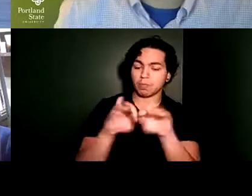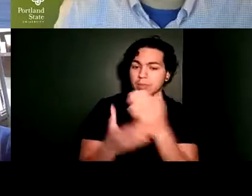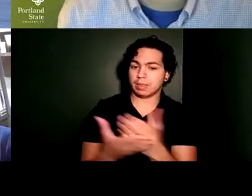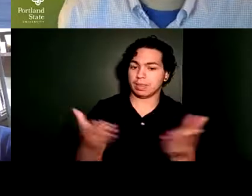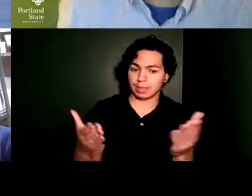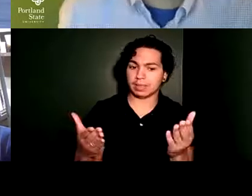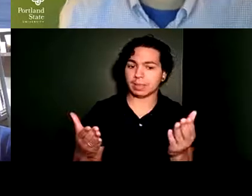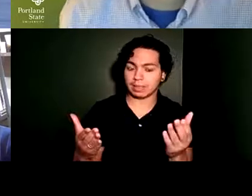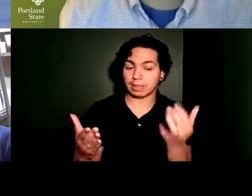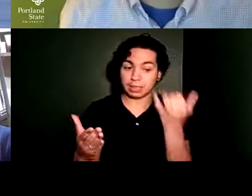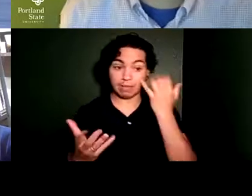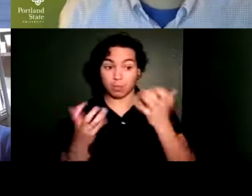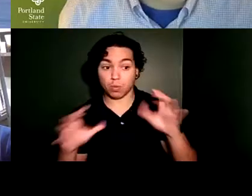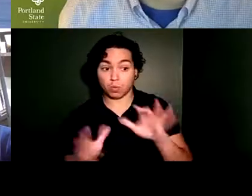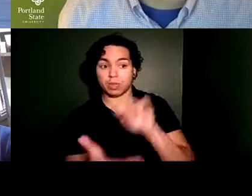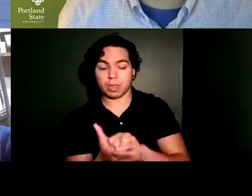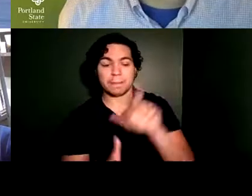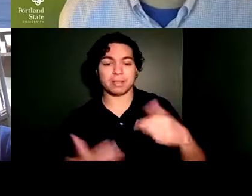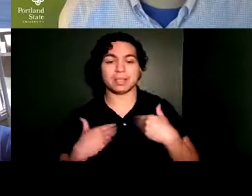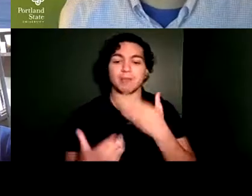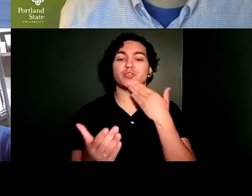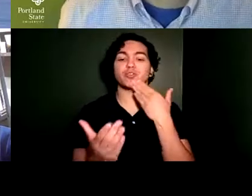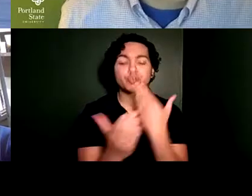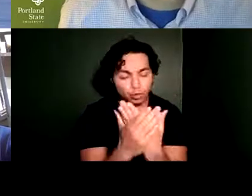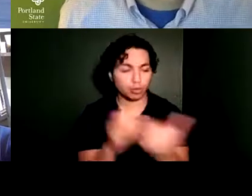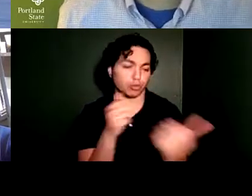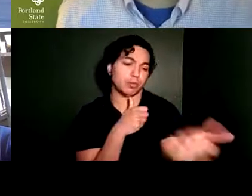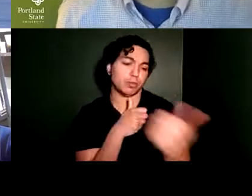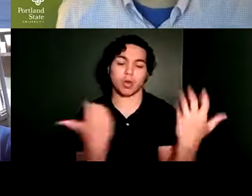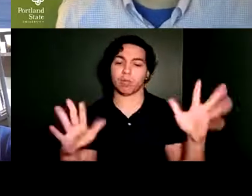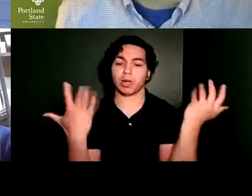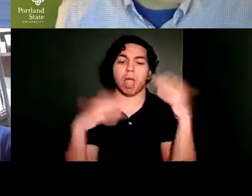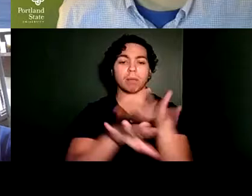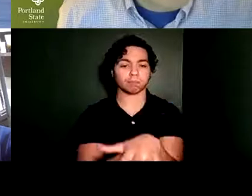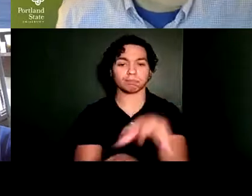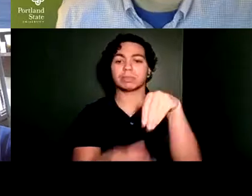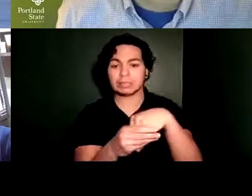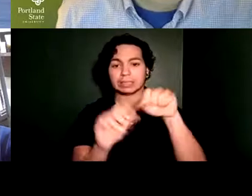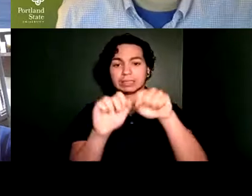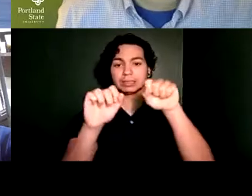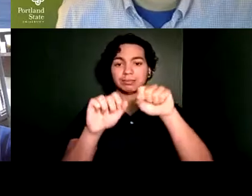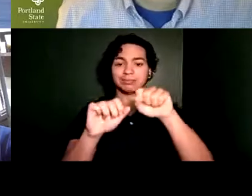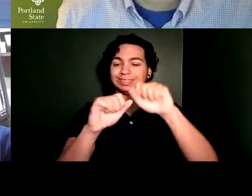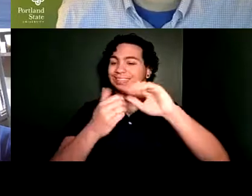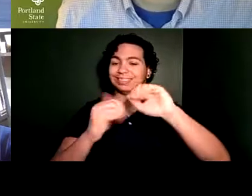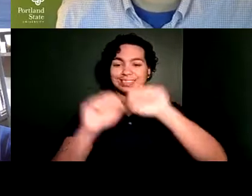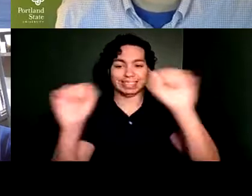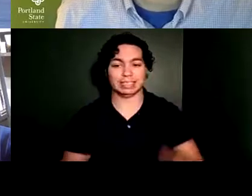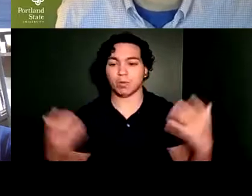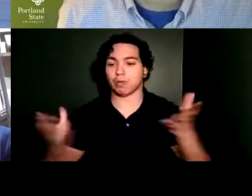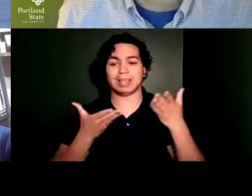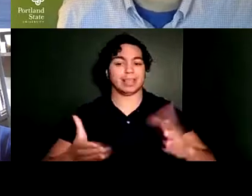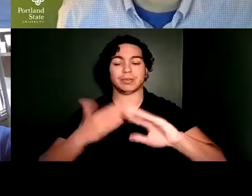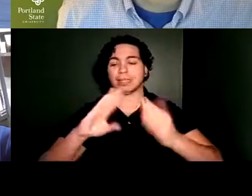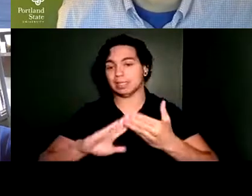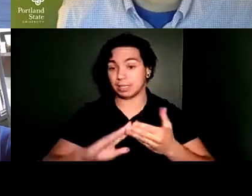if you're going to do that, you need to have really good transit integration. So are you seeing anything in research and